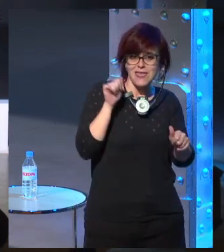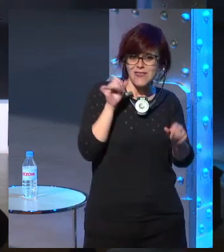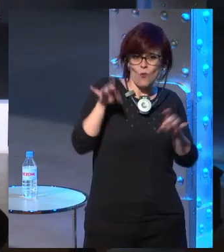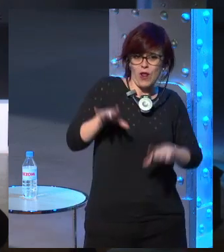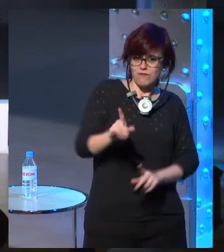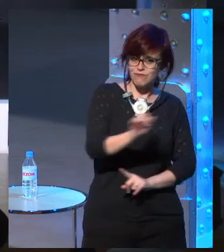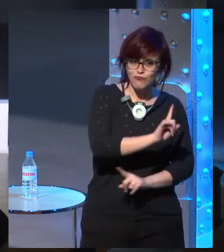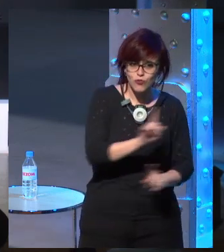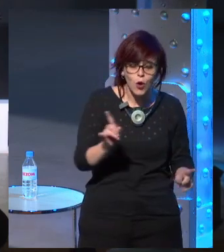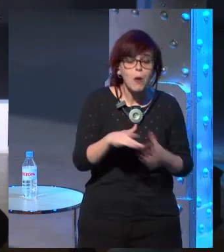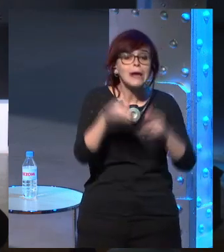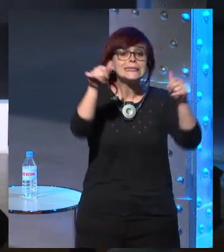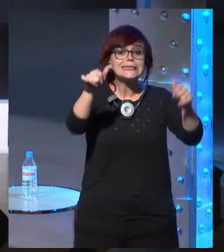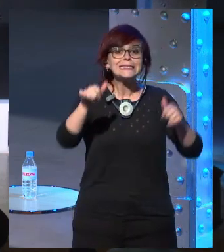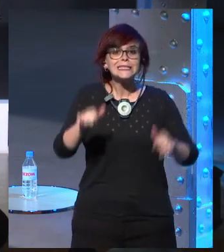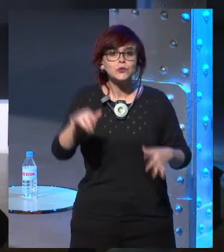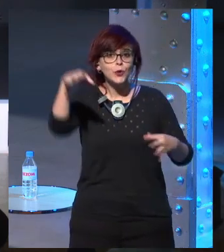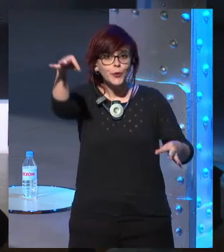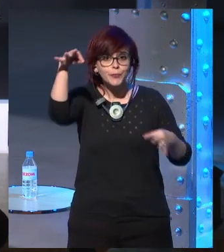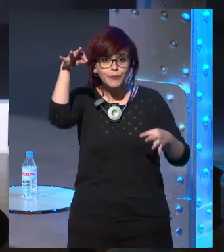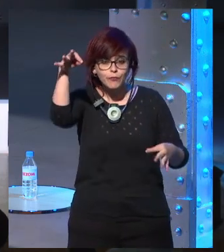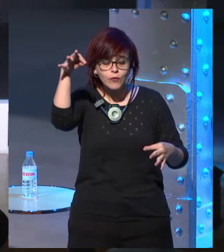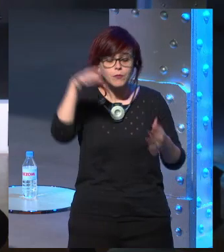So I have a diploma from about 20 years ago.